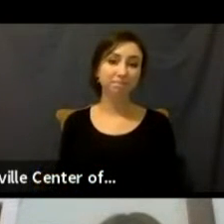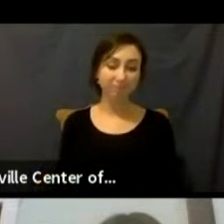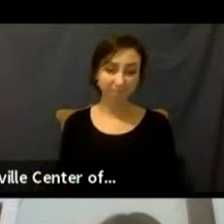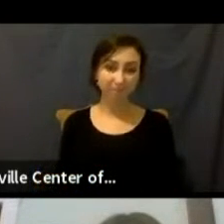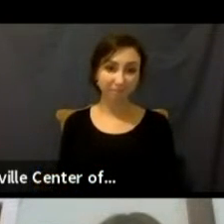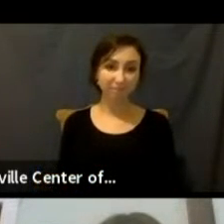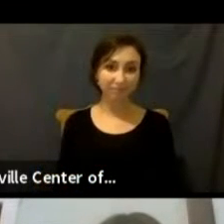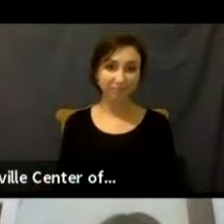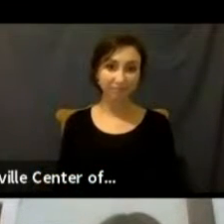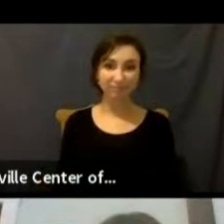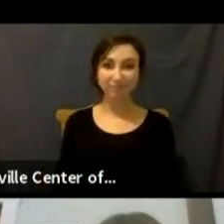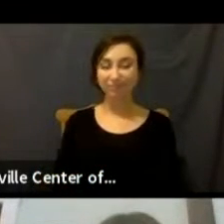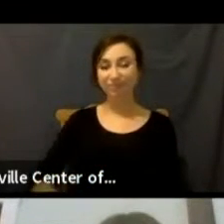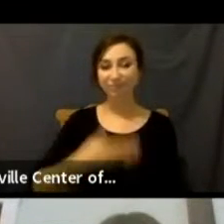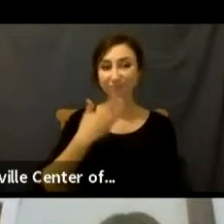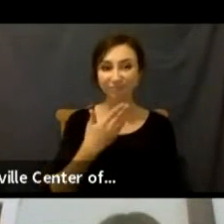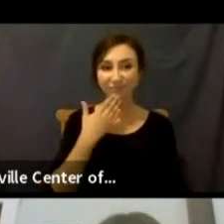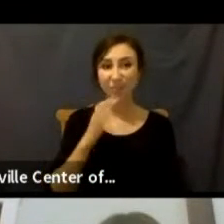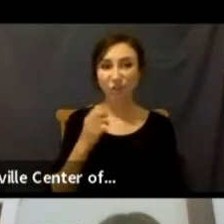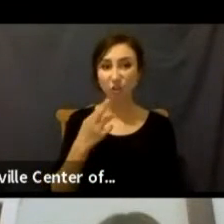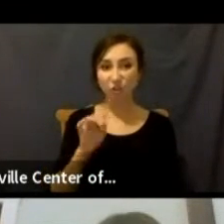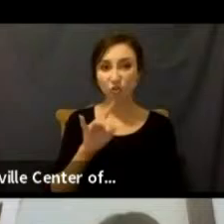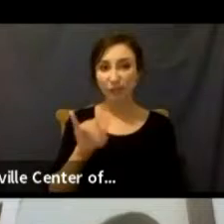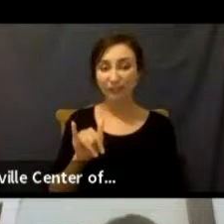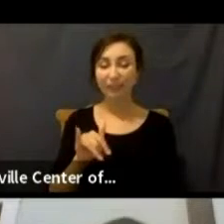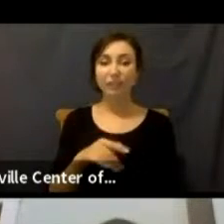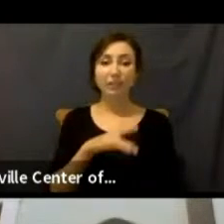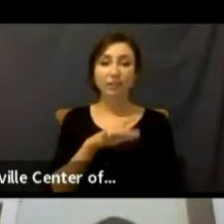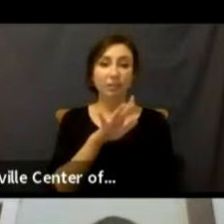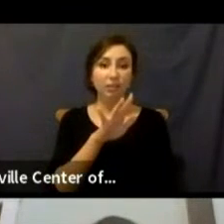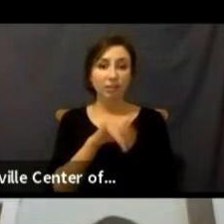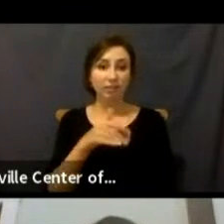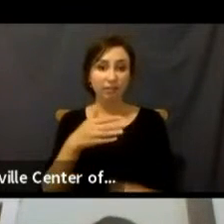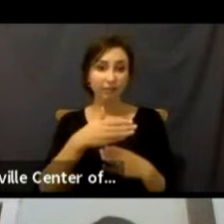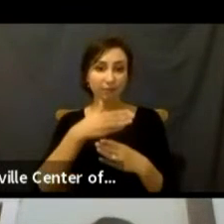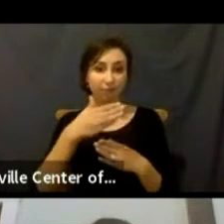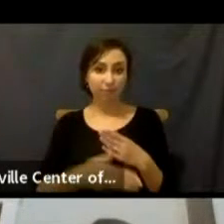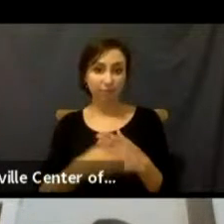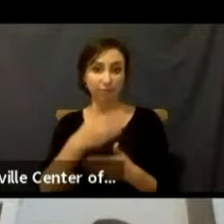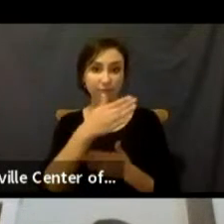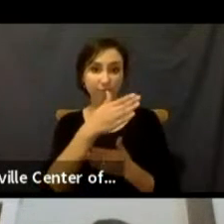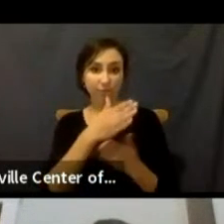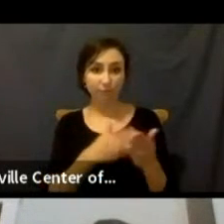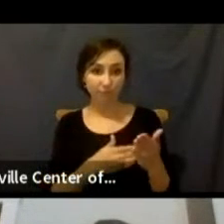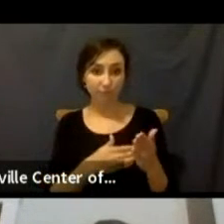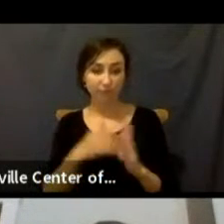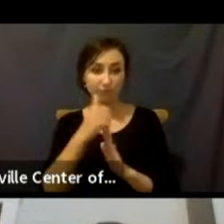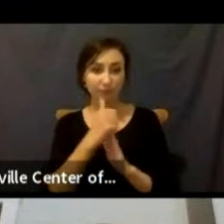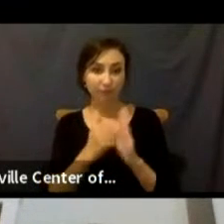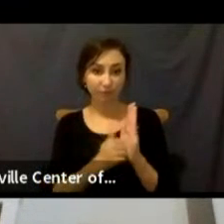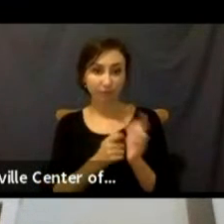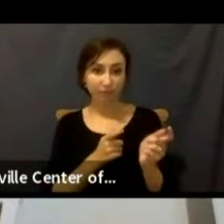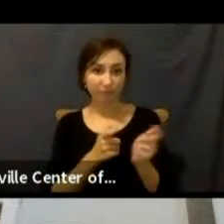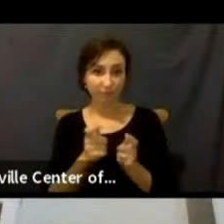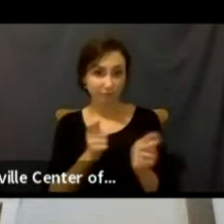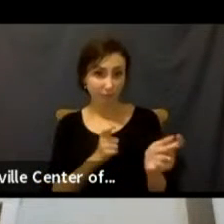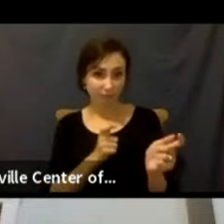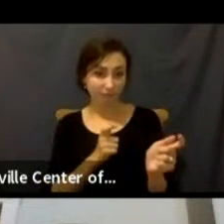Thank you, Charity. So this concludes the portion of our agenda dealing with